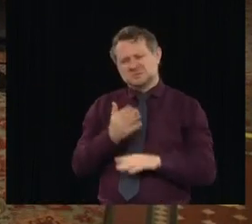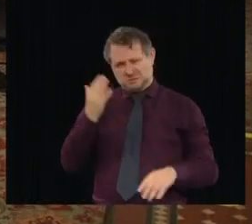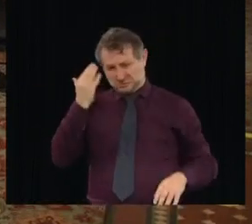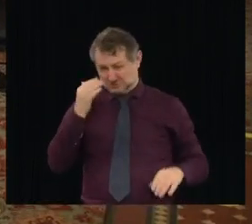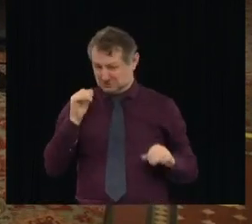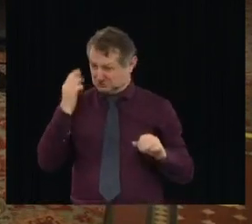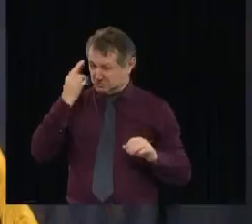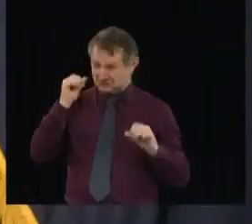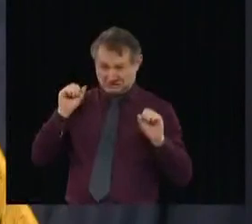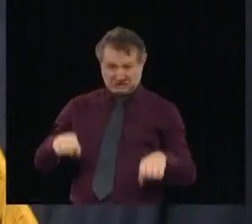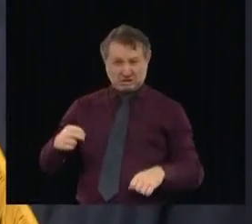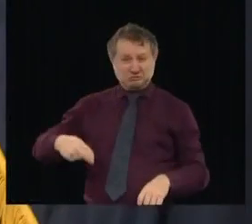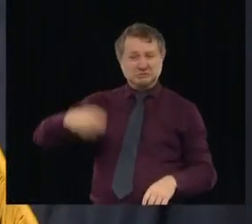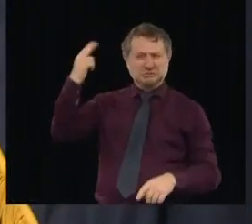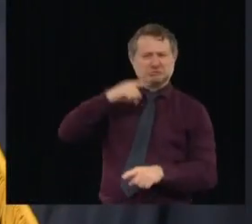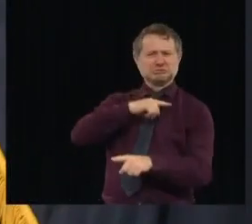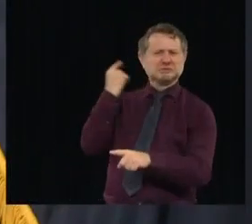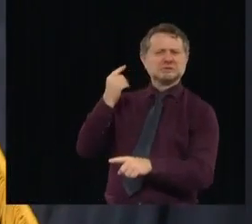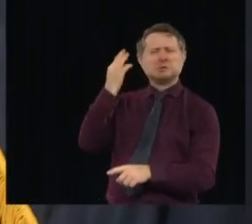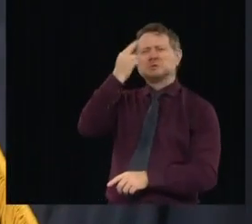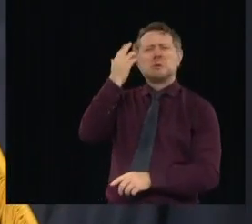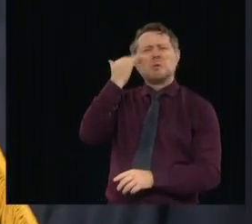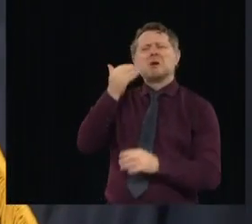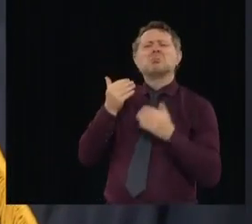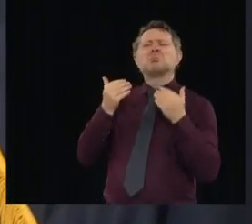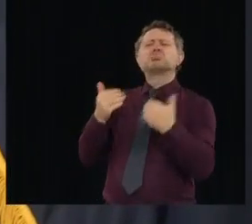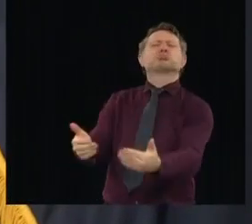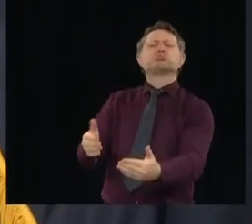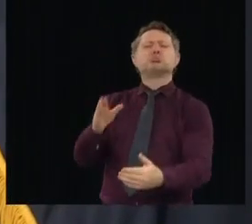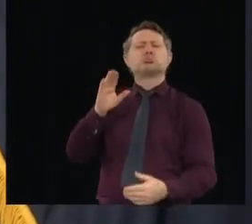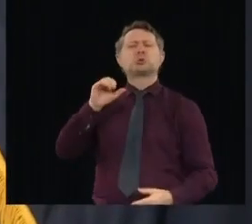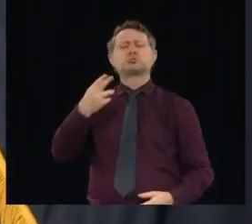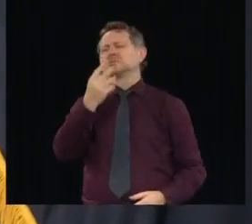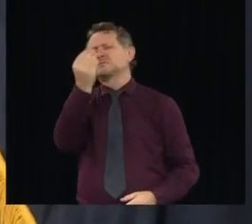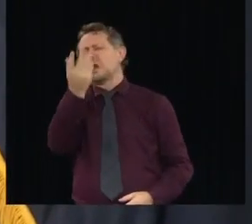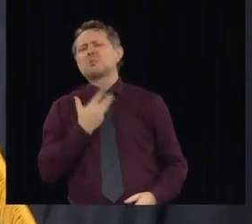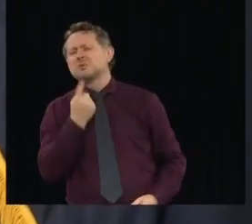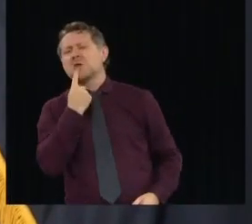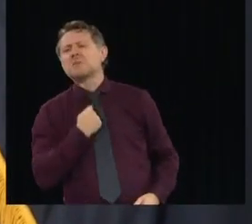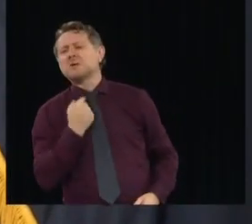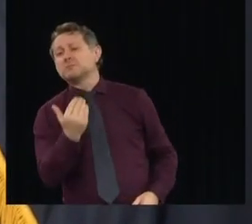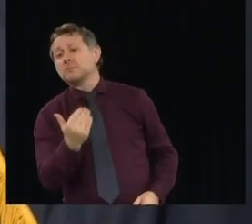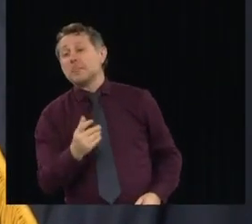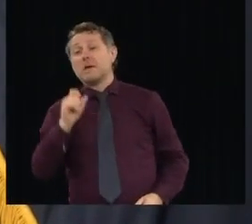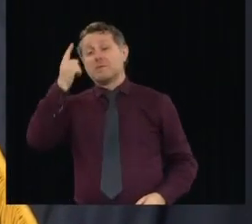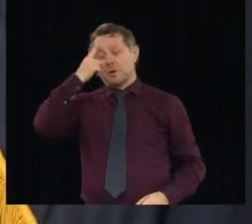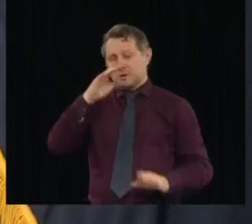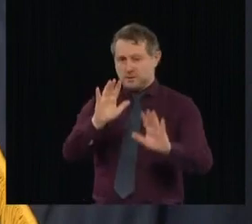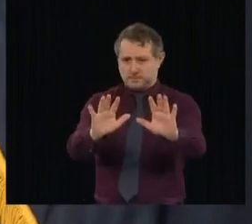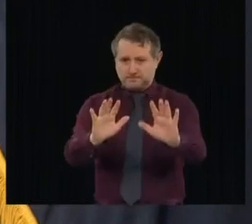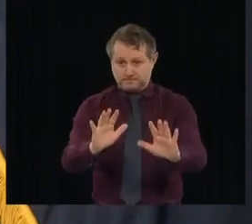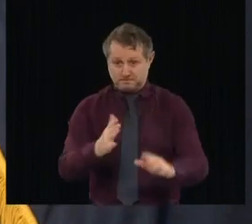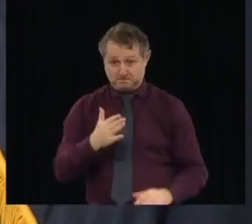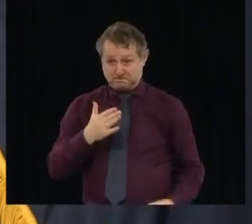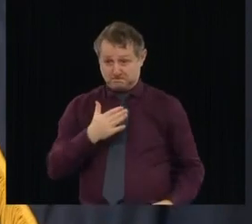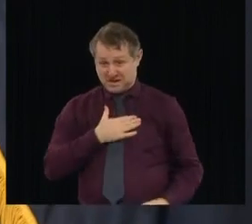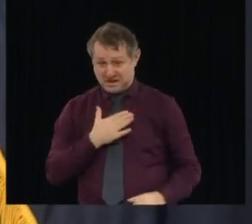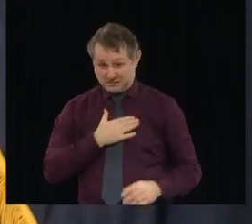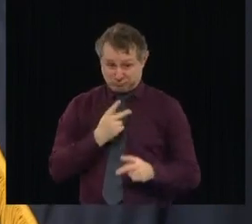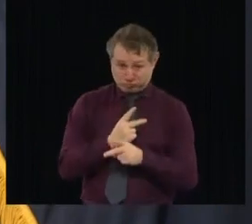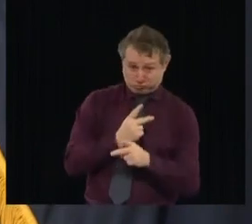you? The calculation is I'm trying to work in conformity